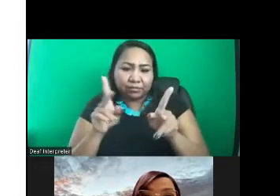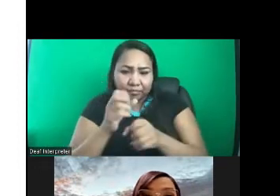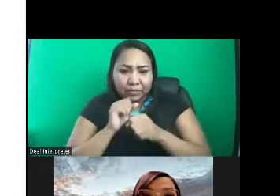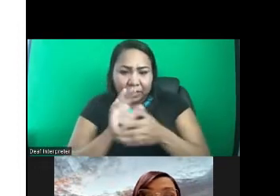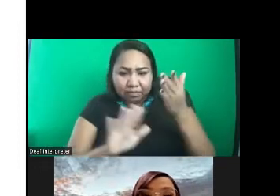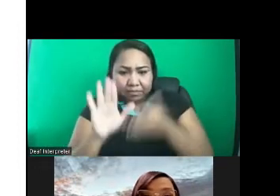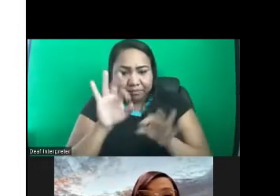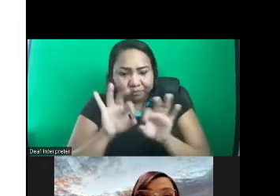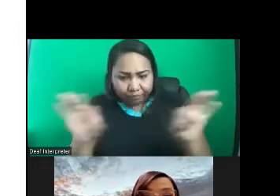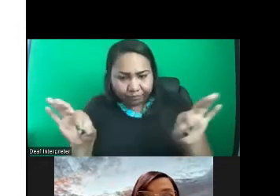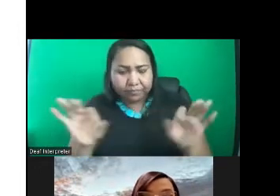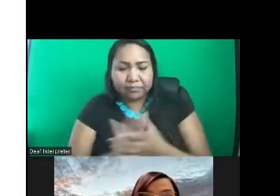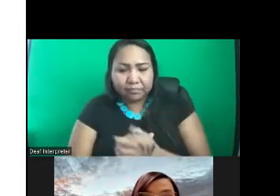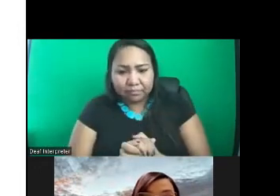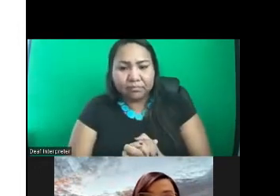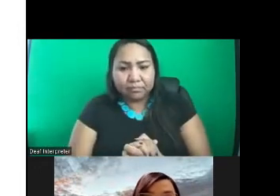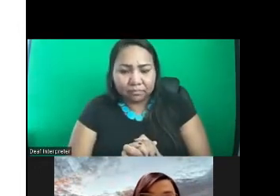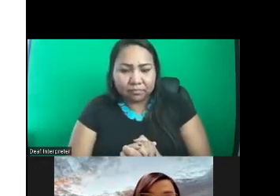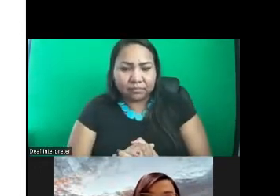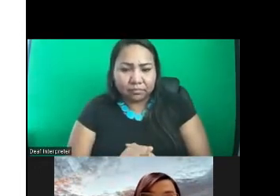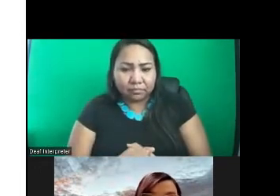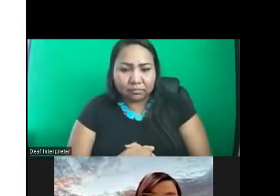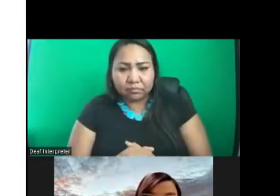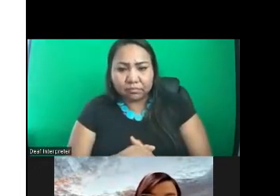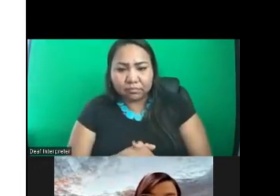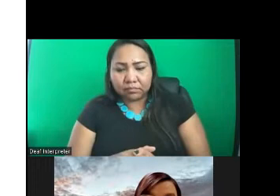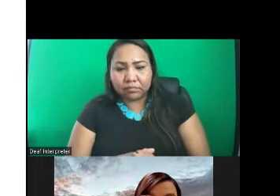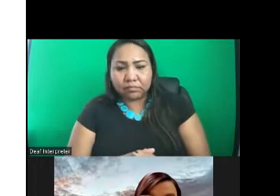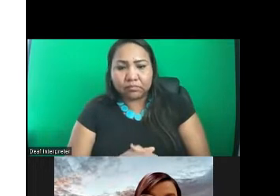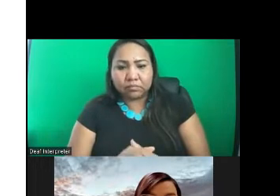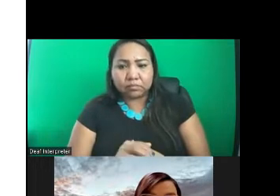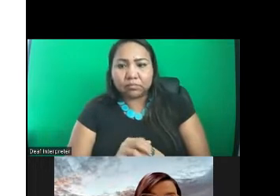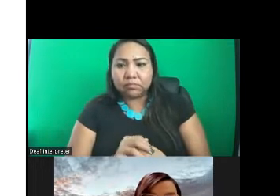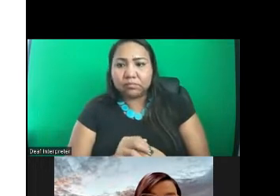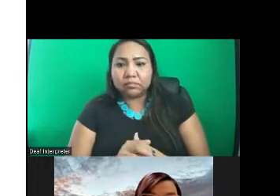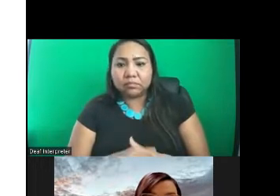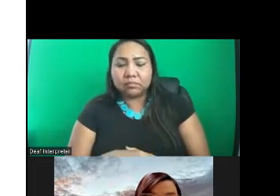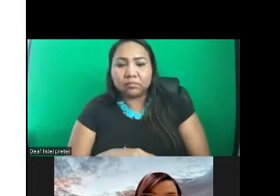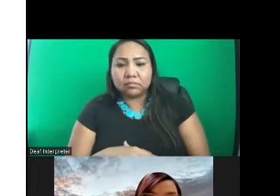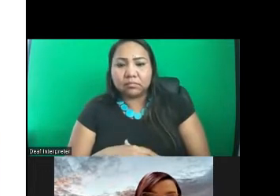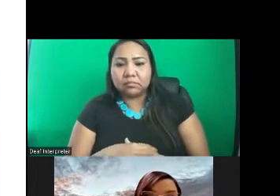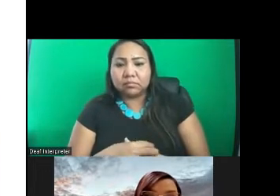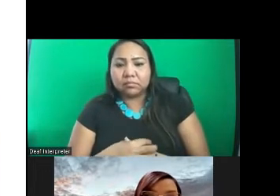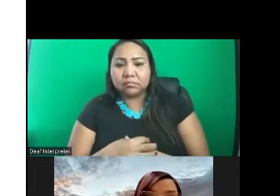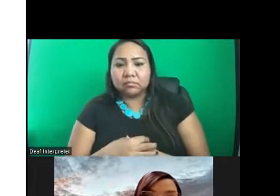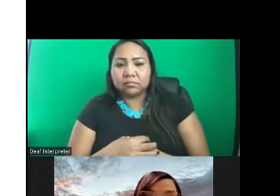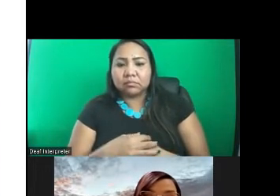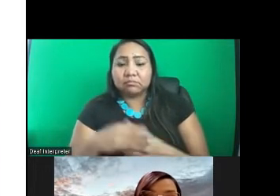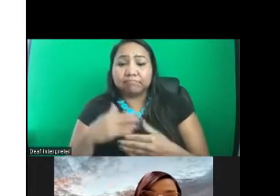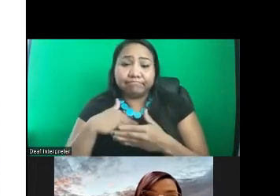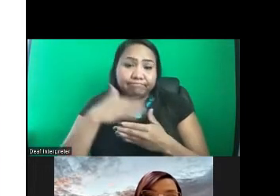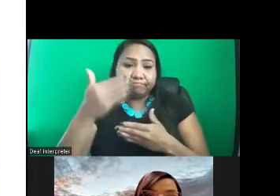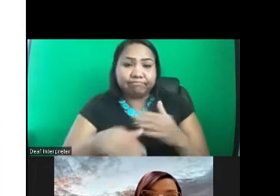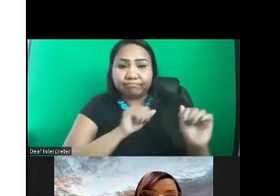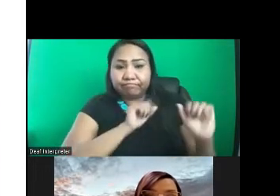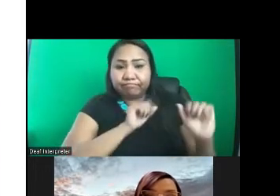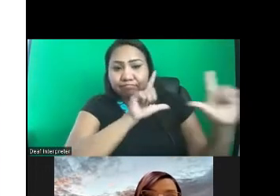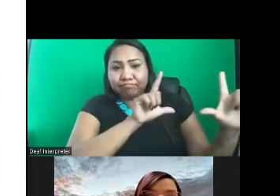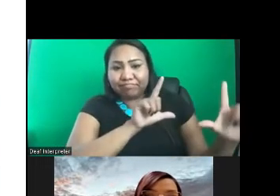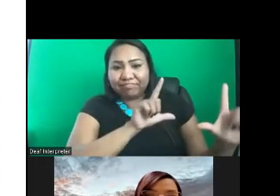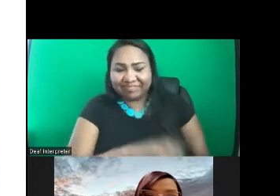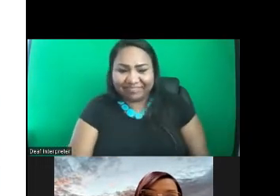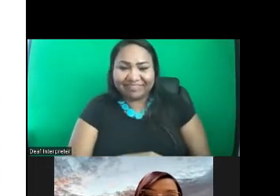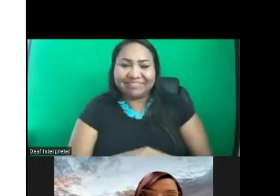to obtain a college education and degree. Next slide, please. So a little bit of